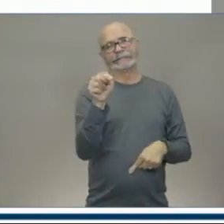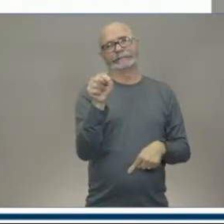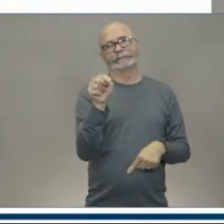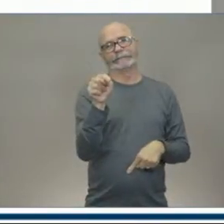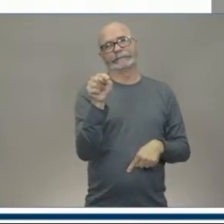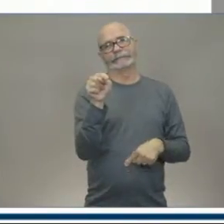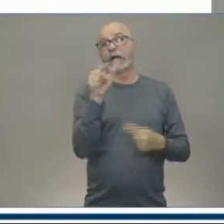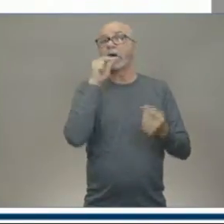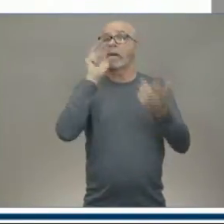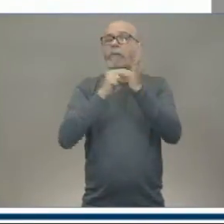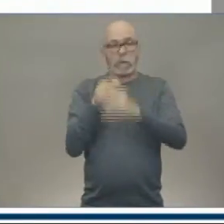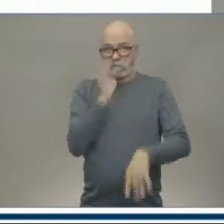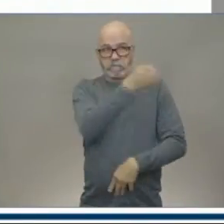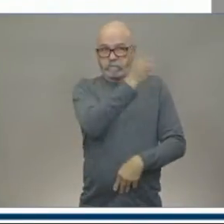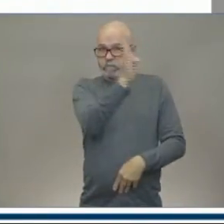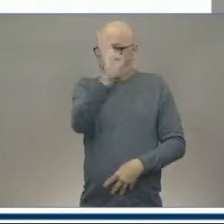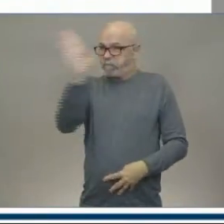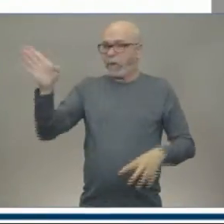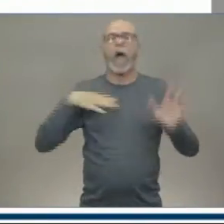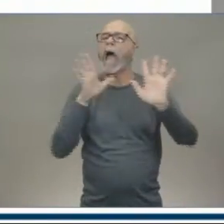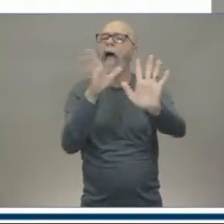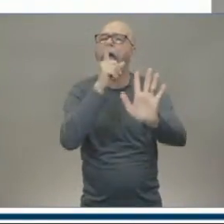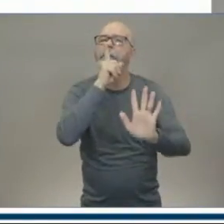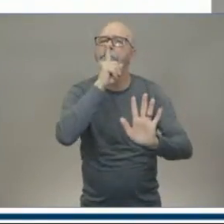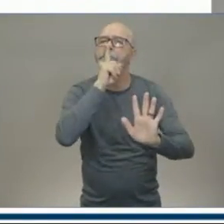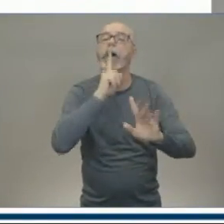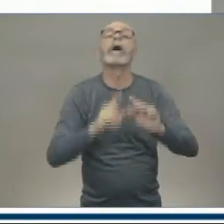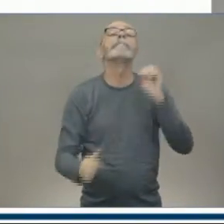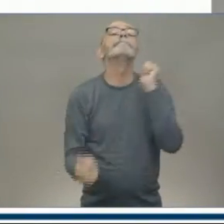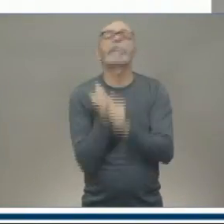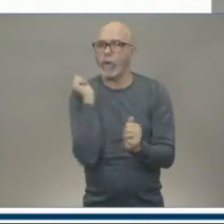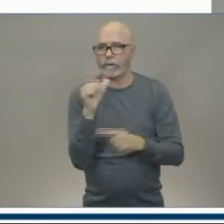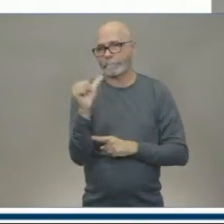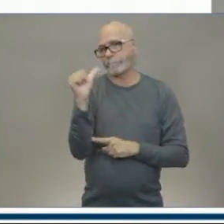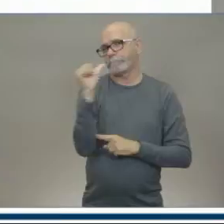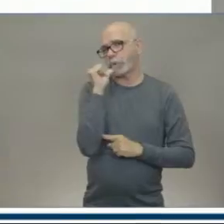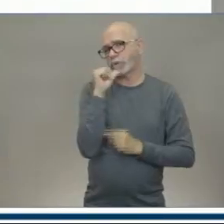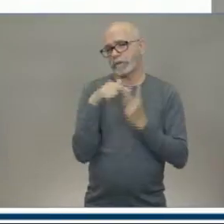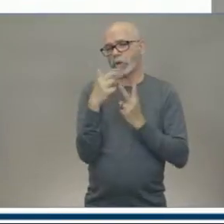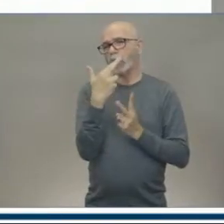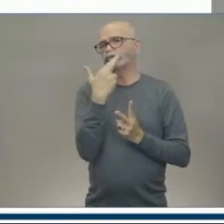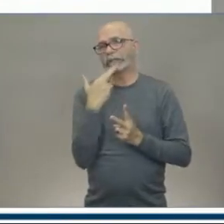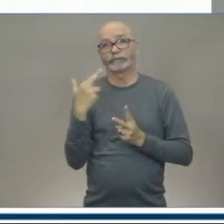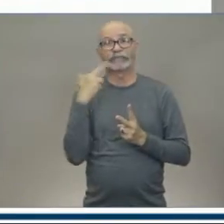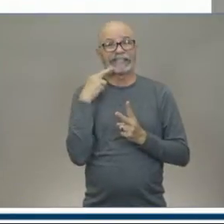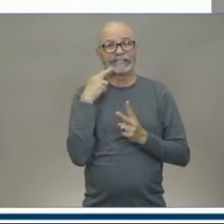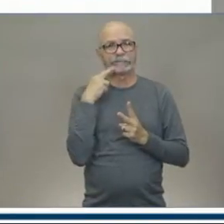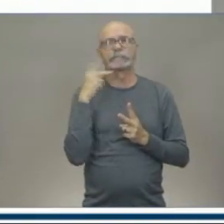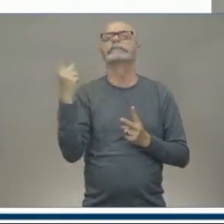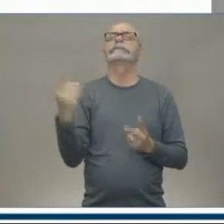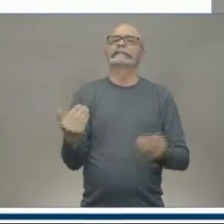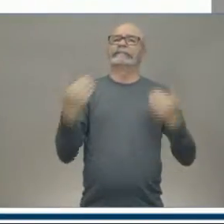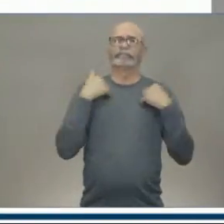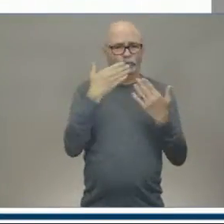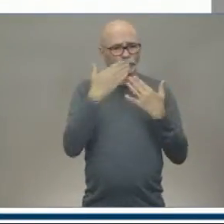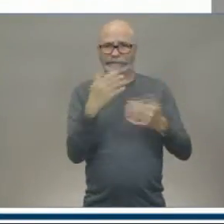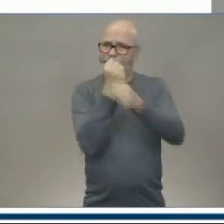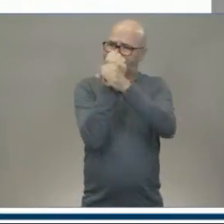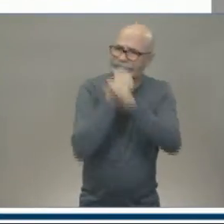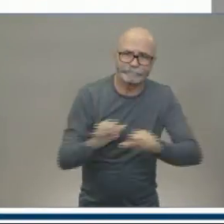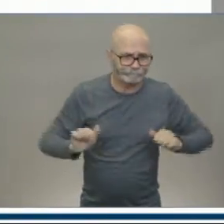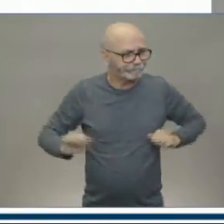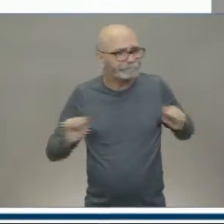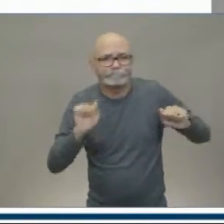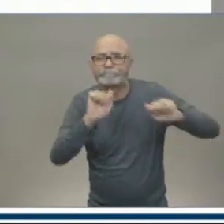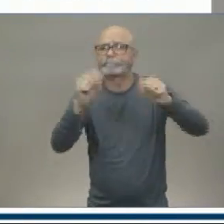blaming anybody. Most bars and restaurants, among other businesses, are providing safe environments for patrons and staff, as